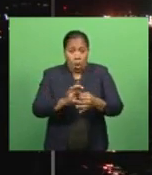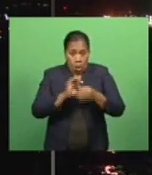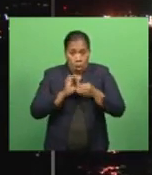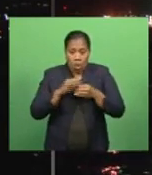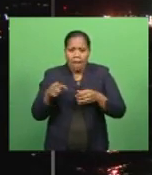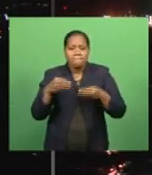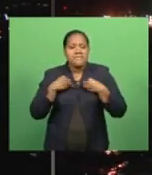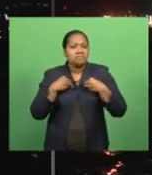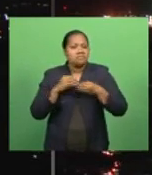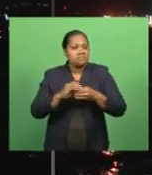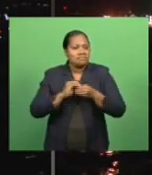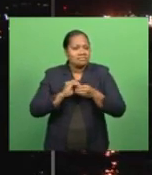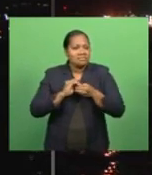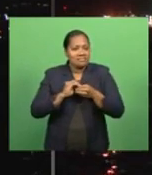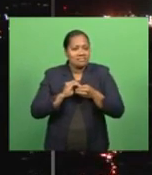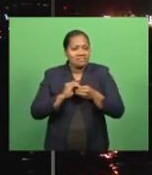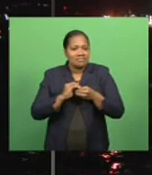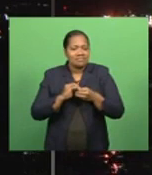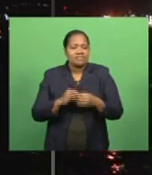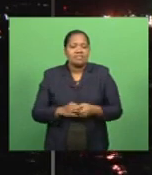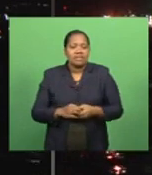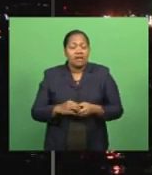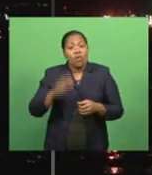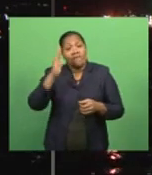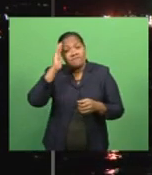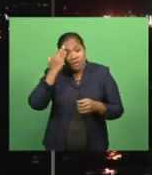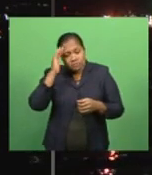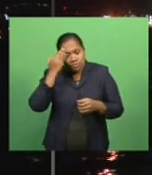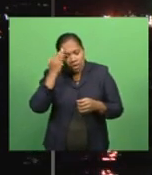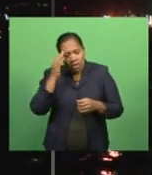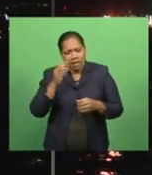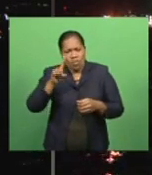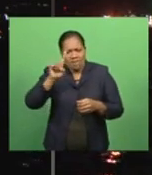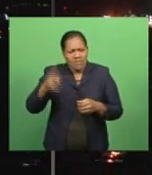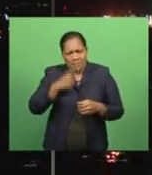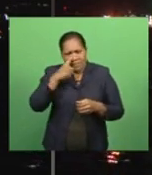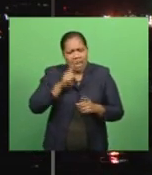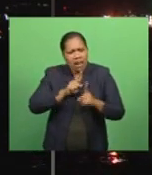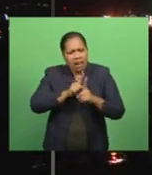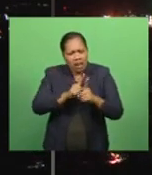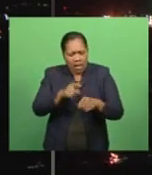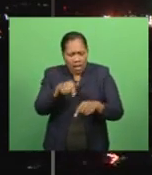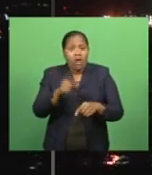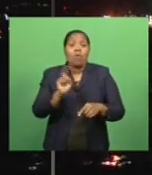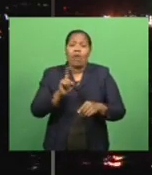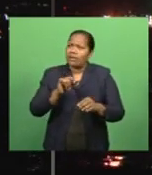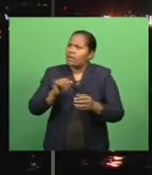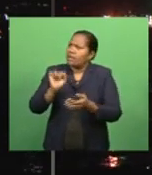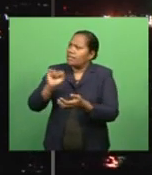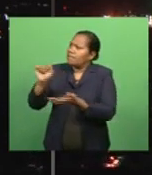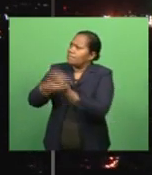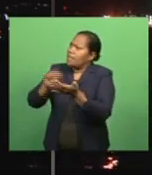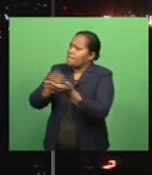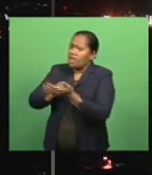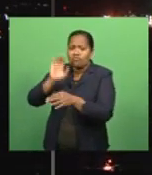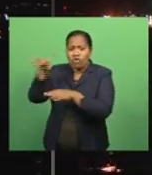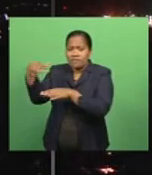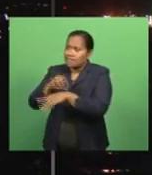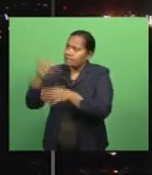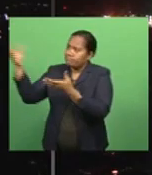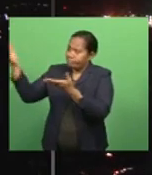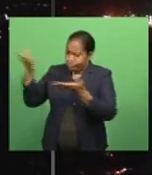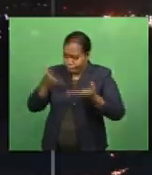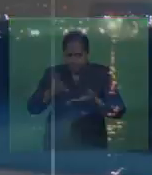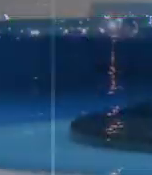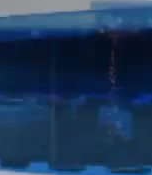local followers on her Facebook platform, enabling her to directly sell pieces imported from various overseas countries. Faria Begum with the